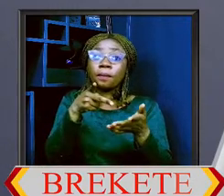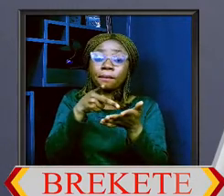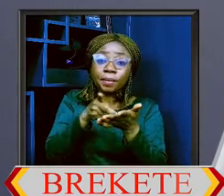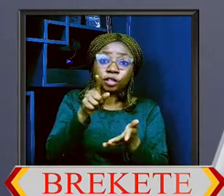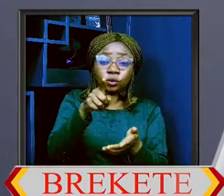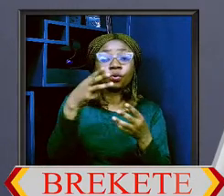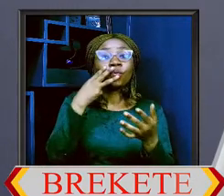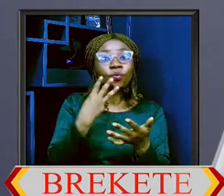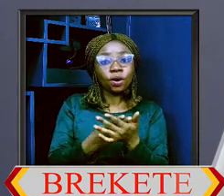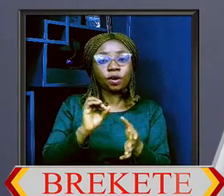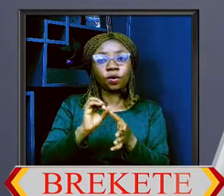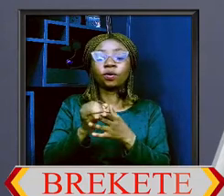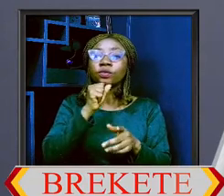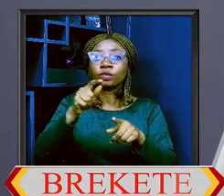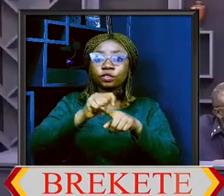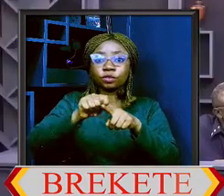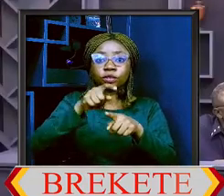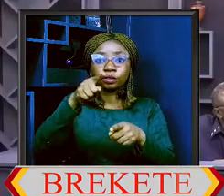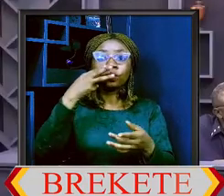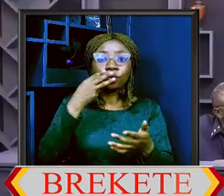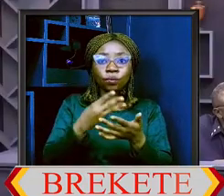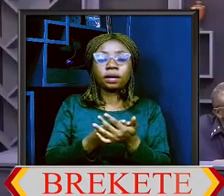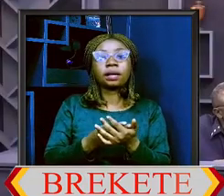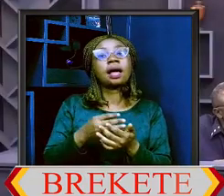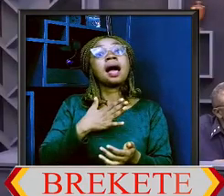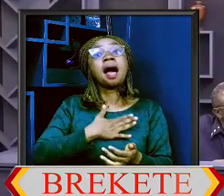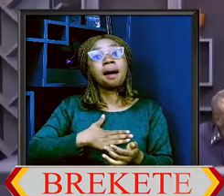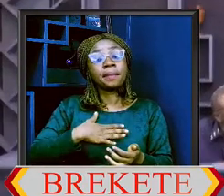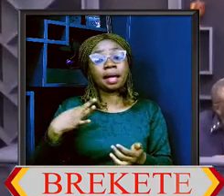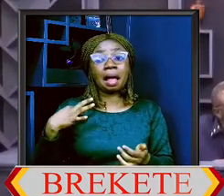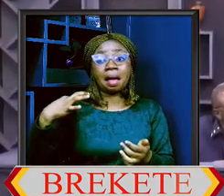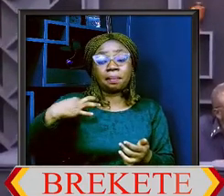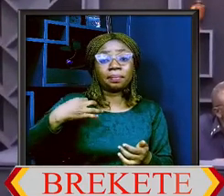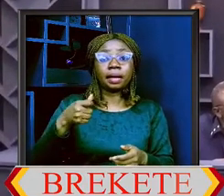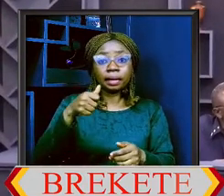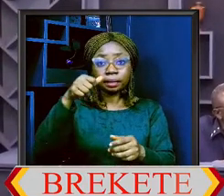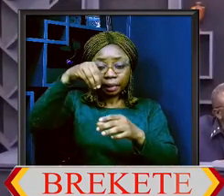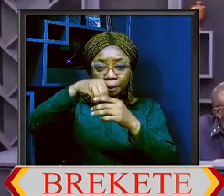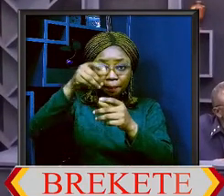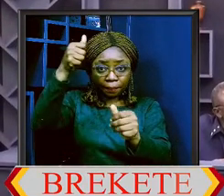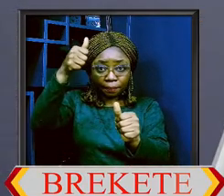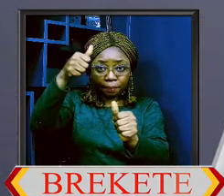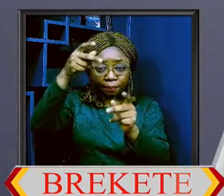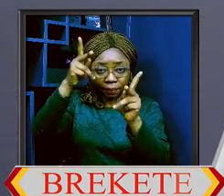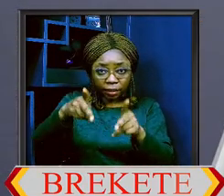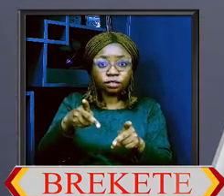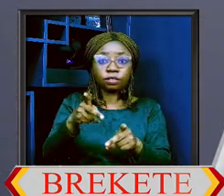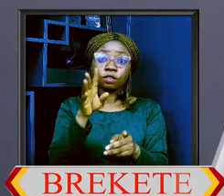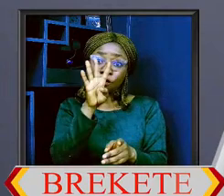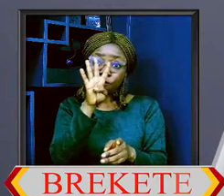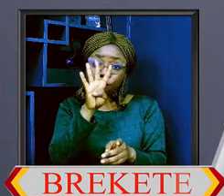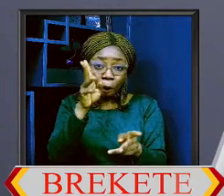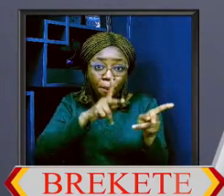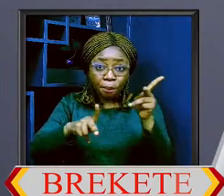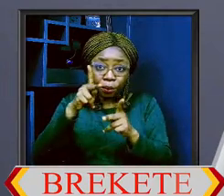they know they treat you well apply in person automatic employment for